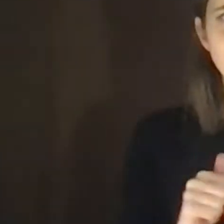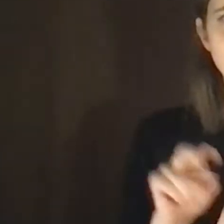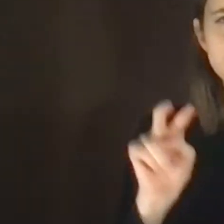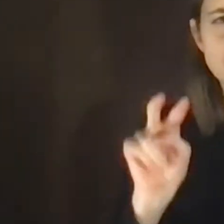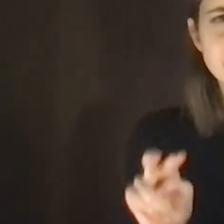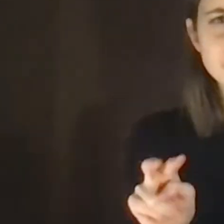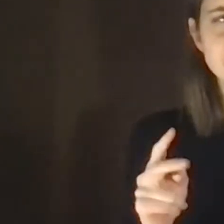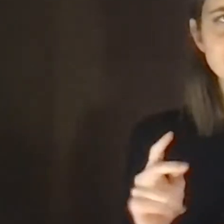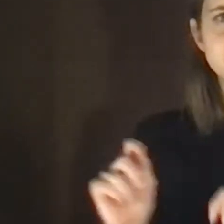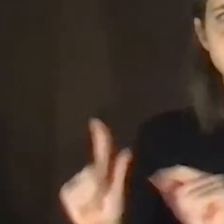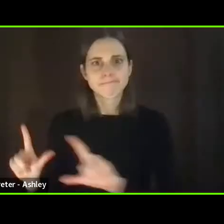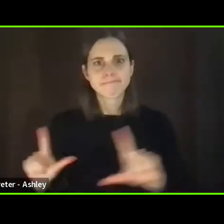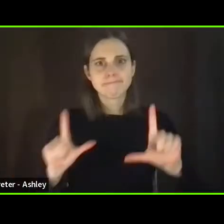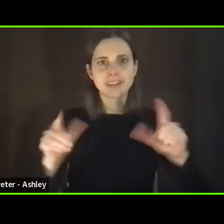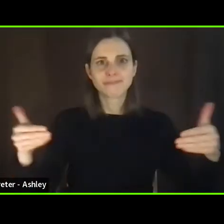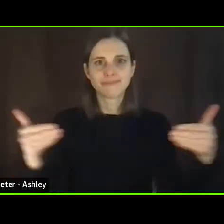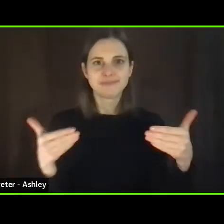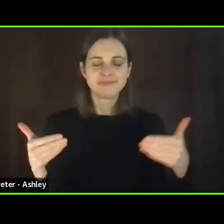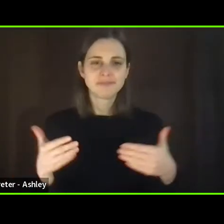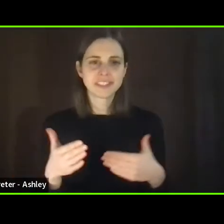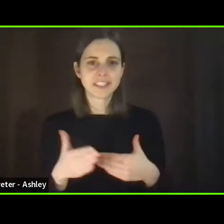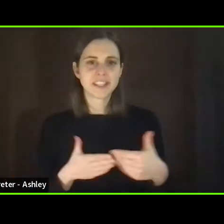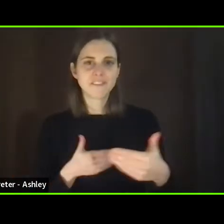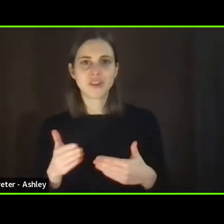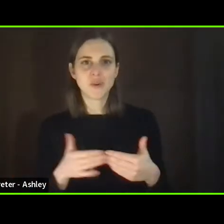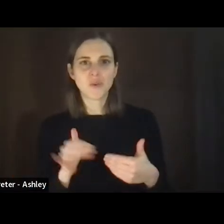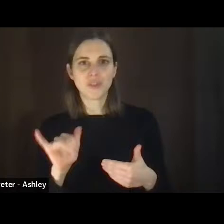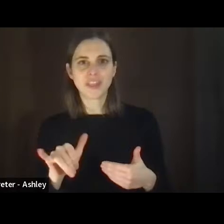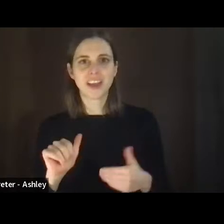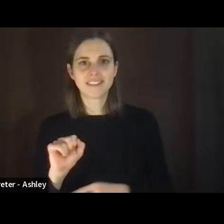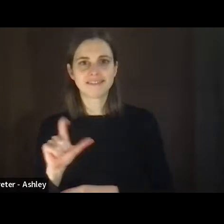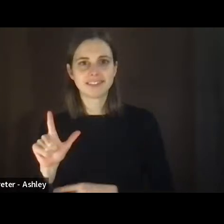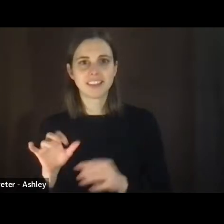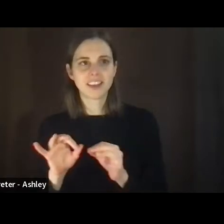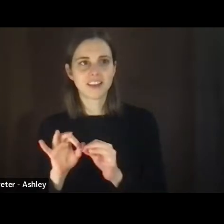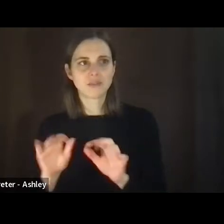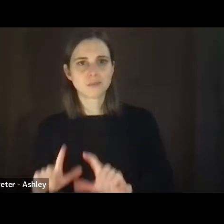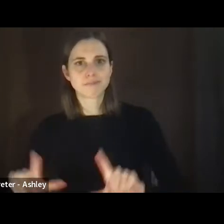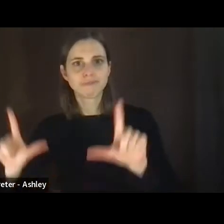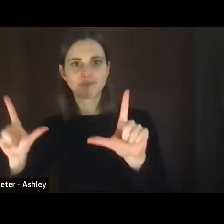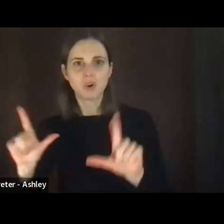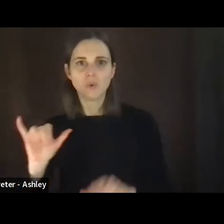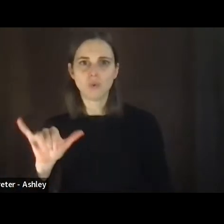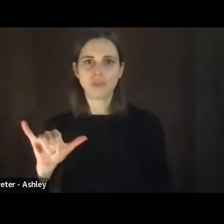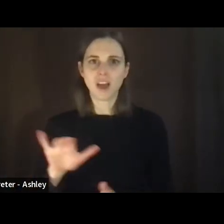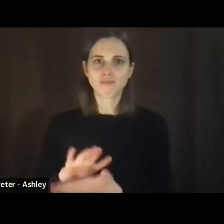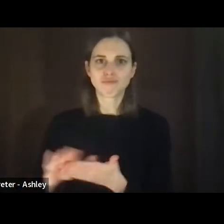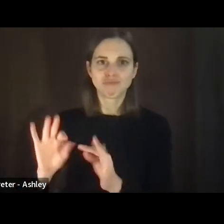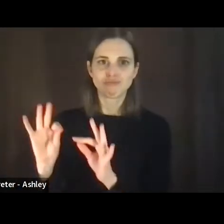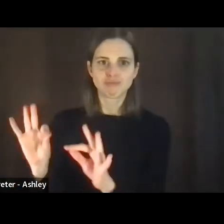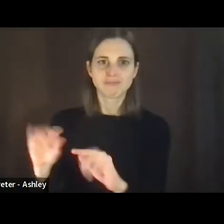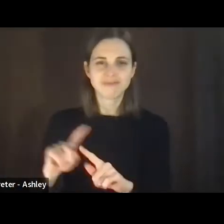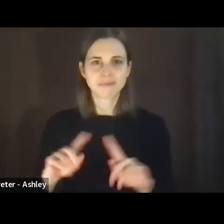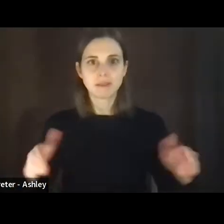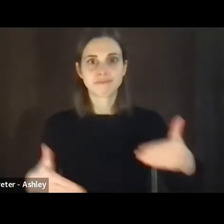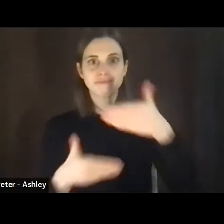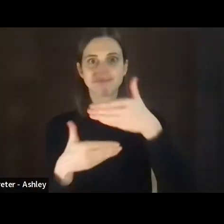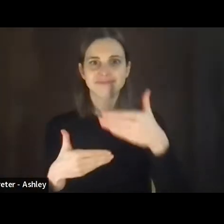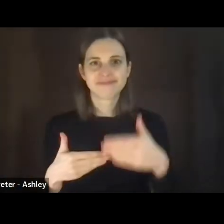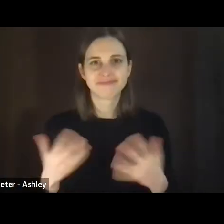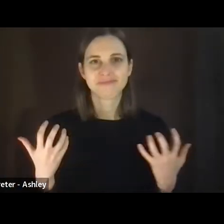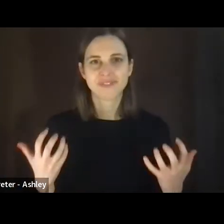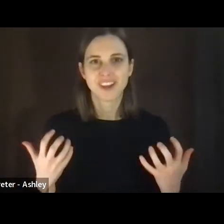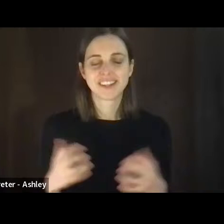even though it's lovely, but I don't do that. Thank you. Okay, now I can see a little bit more. So hopefully